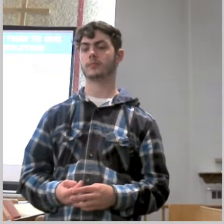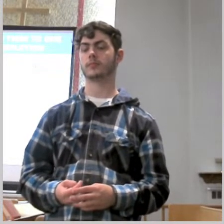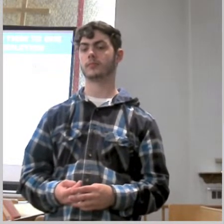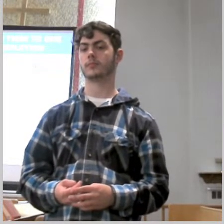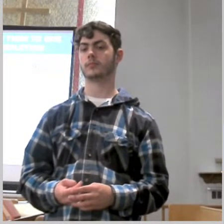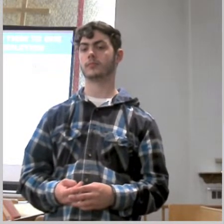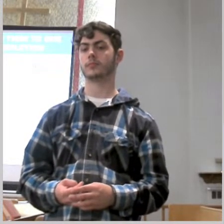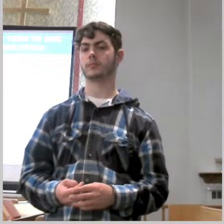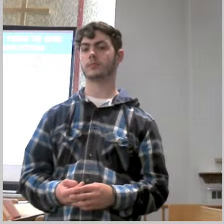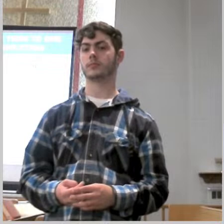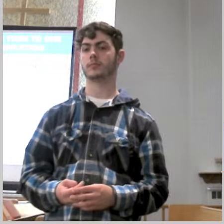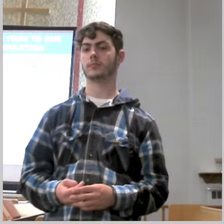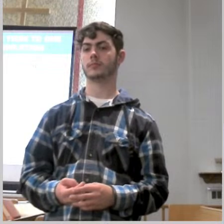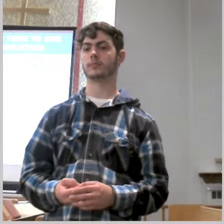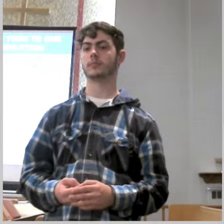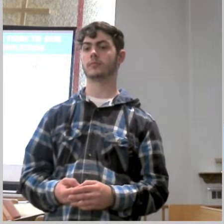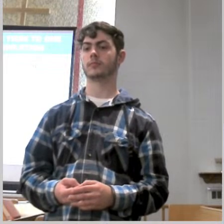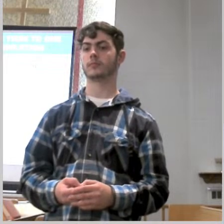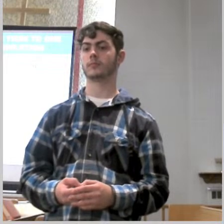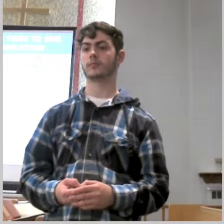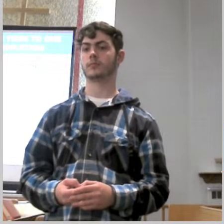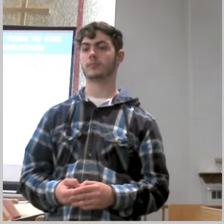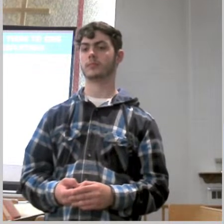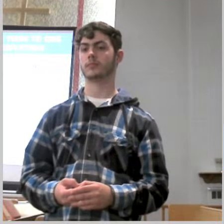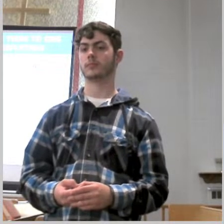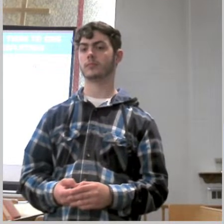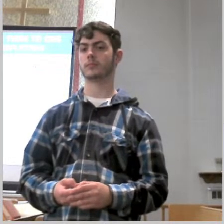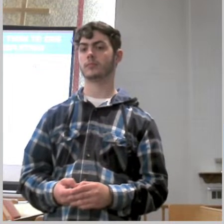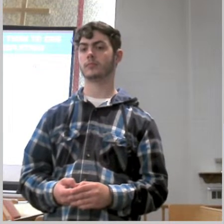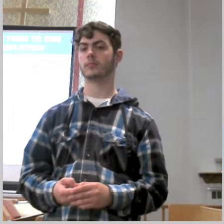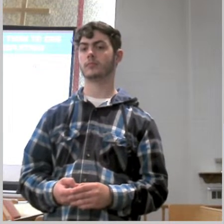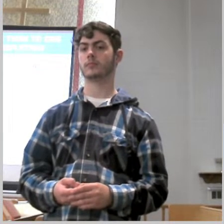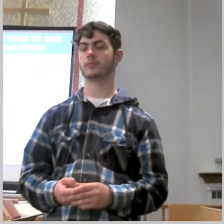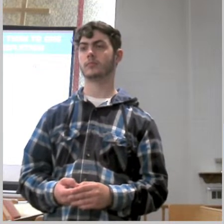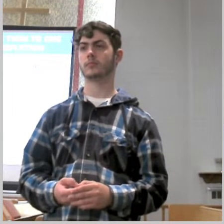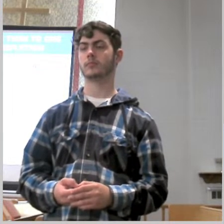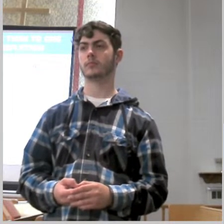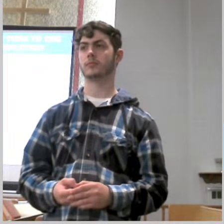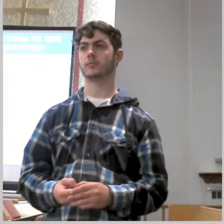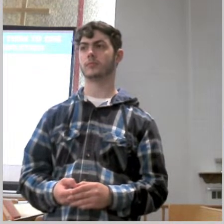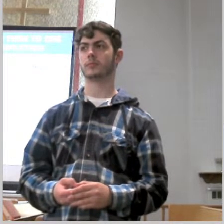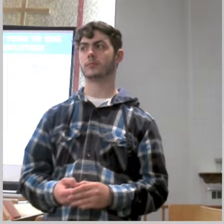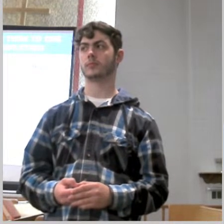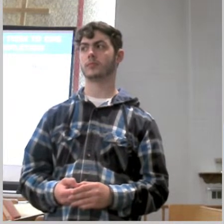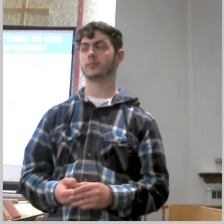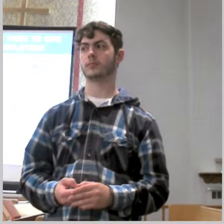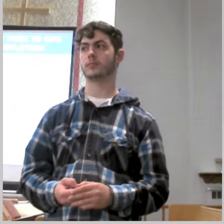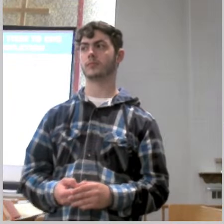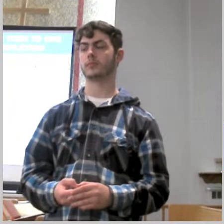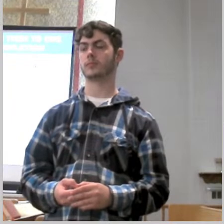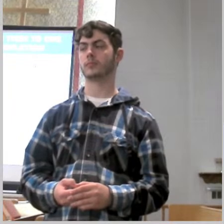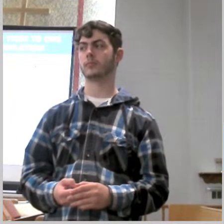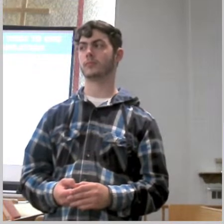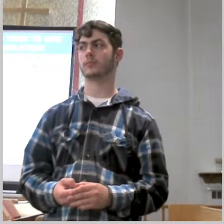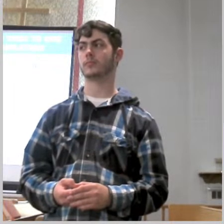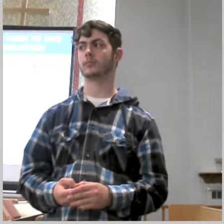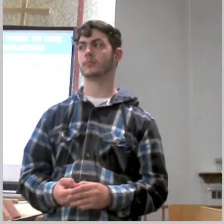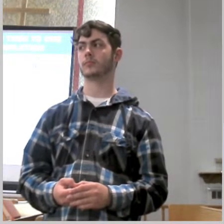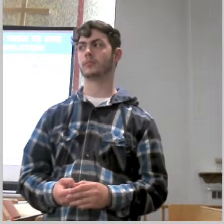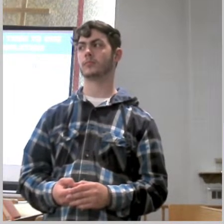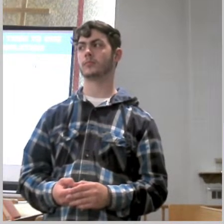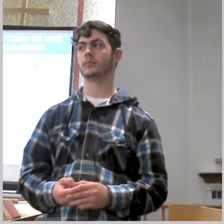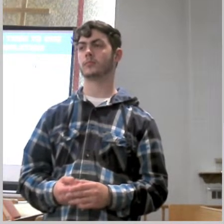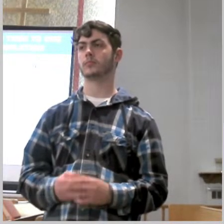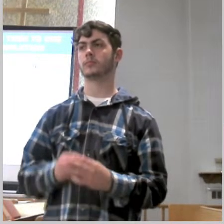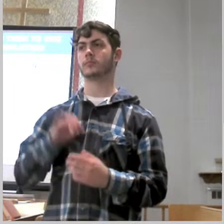from being talkers to being doers of the word. As James says in James 1:22,